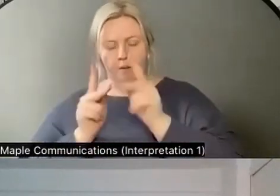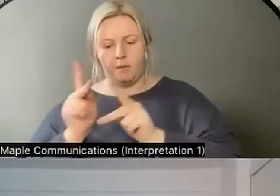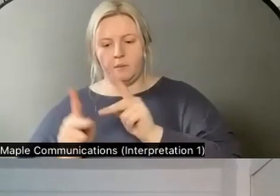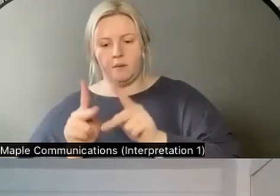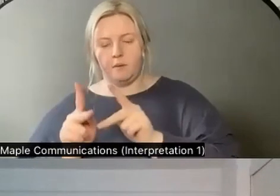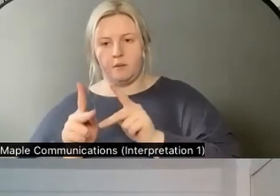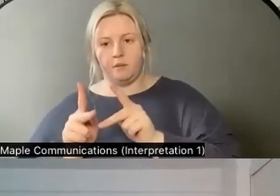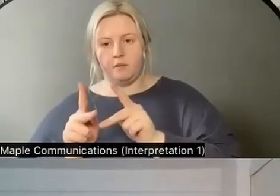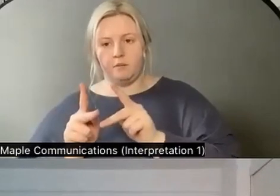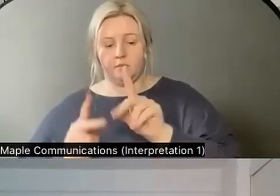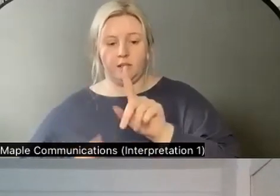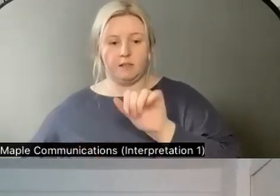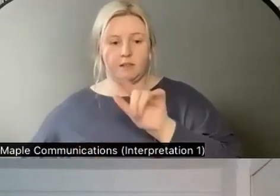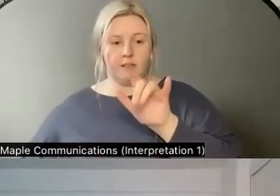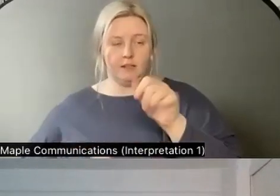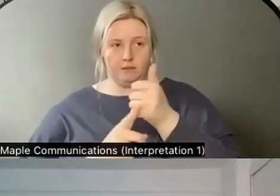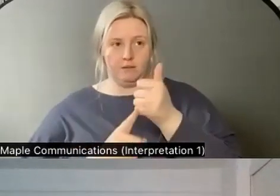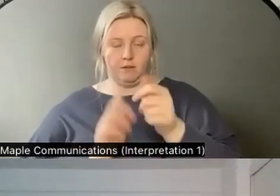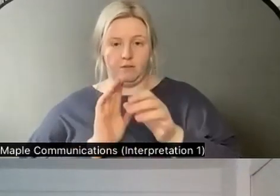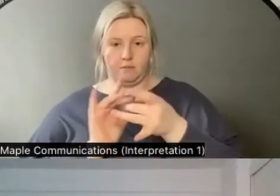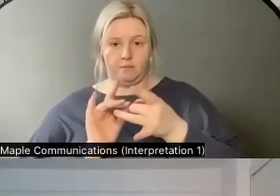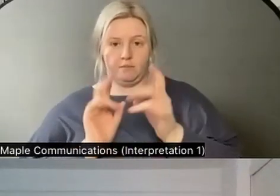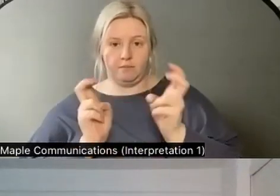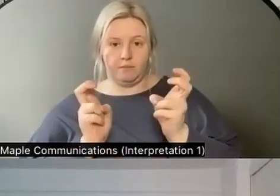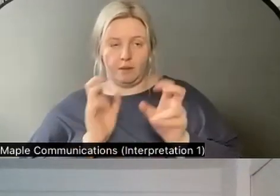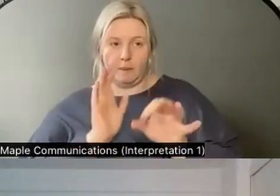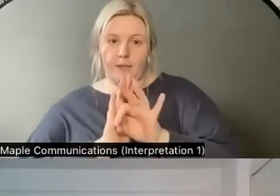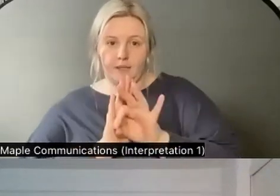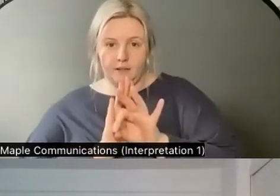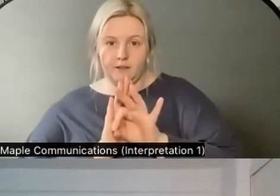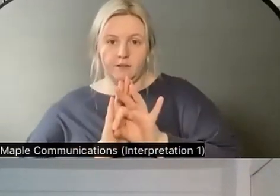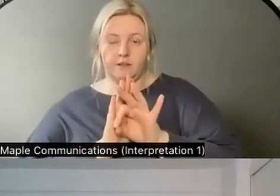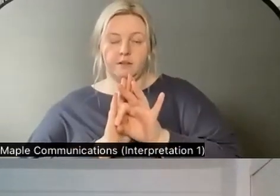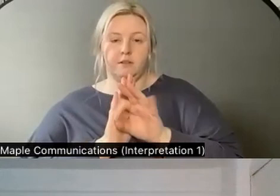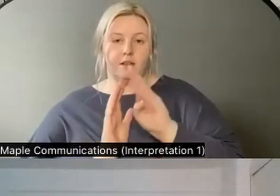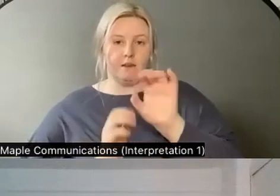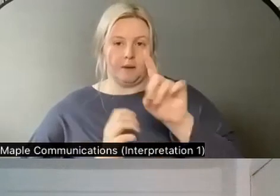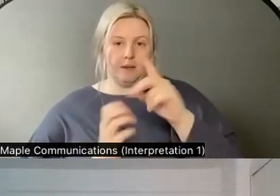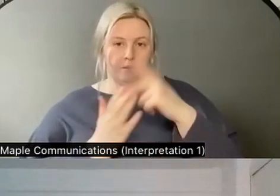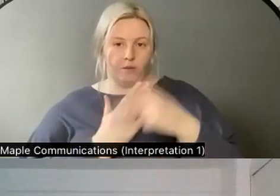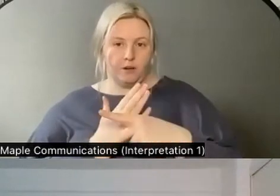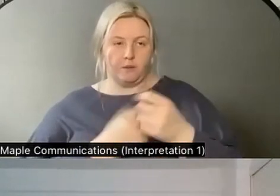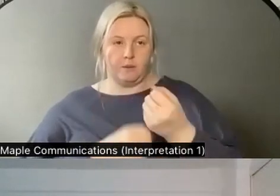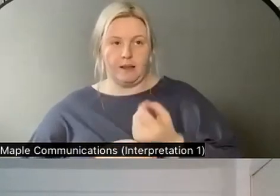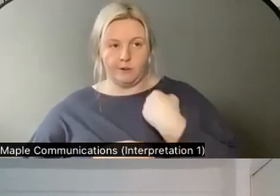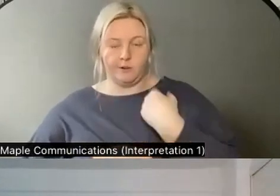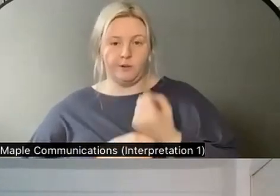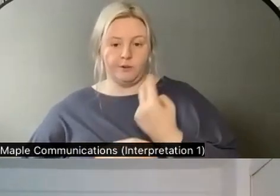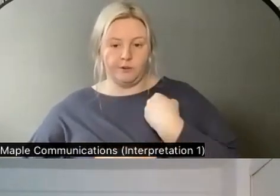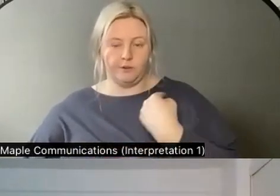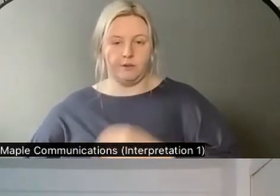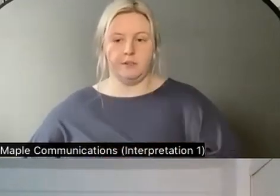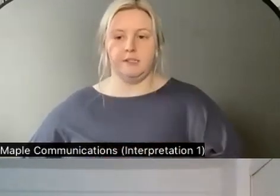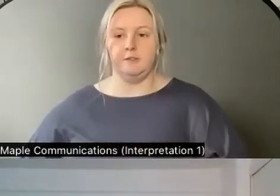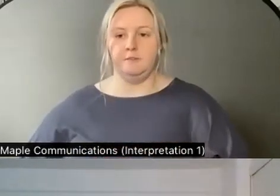as Kaylee said, chose, made in the past year and before that. So